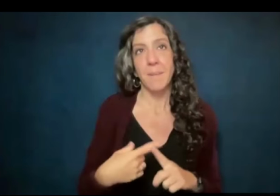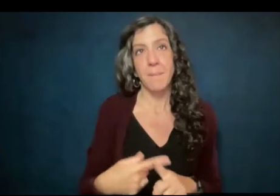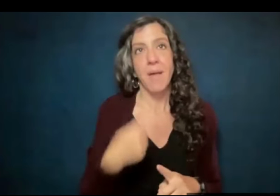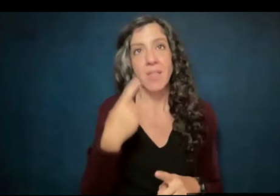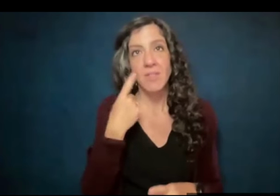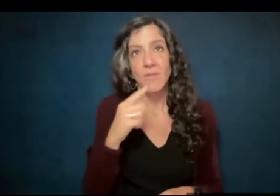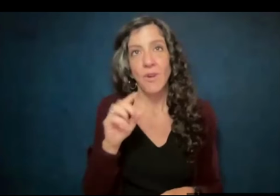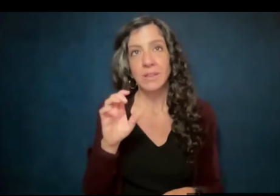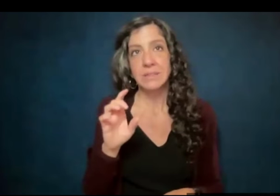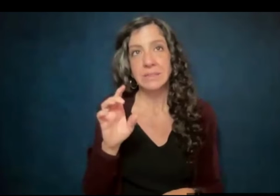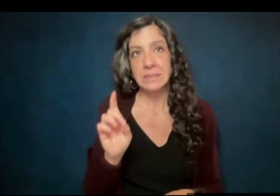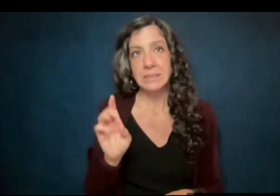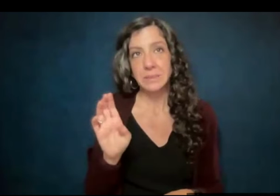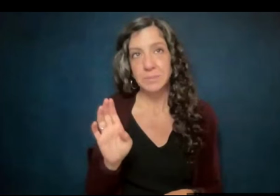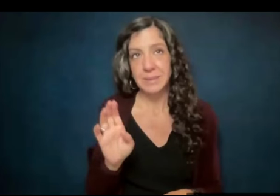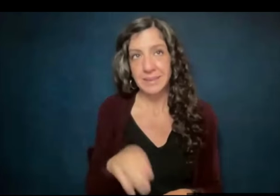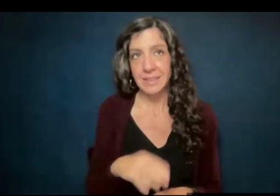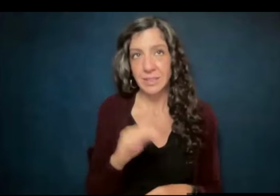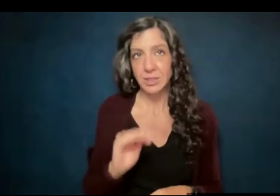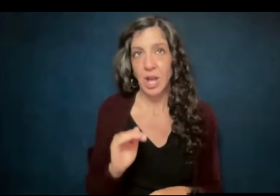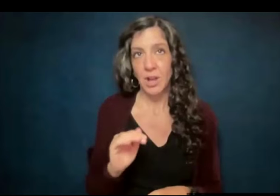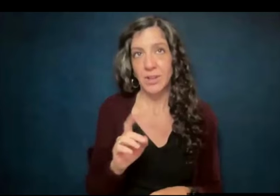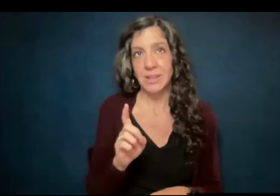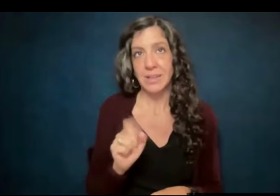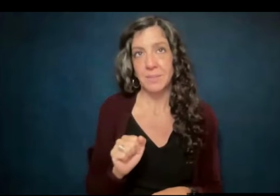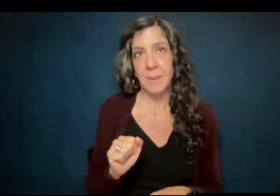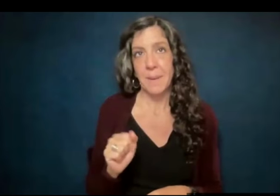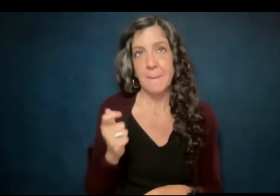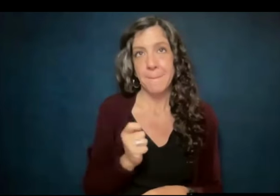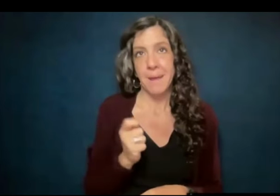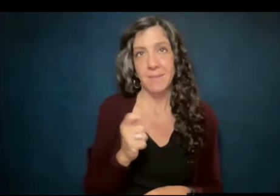benefits, or CDB, and $130 per